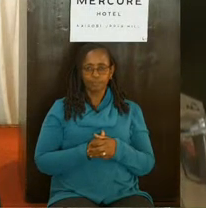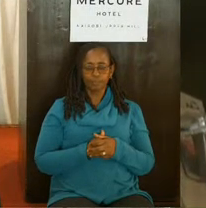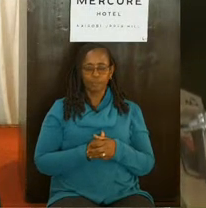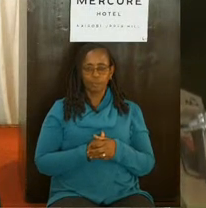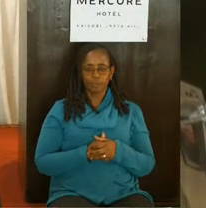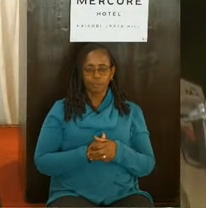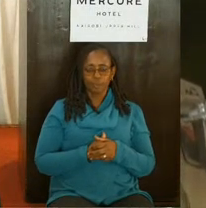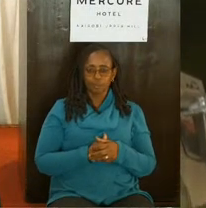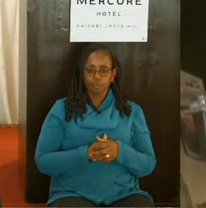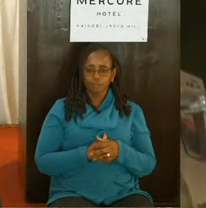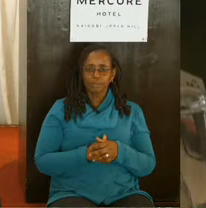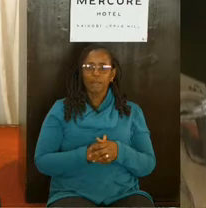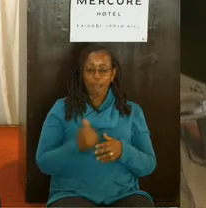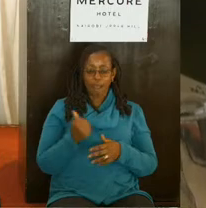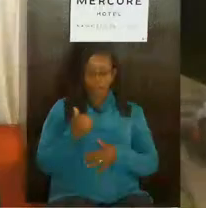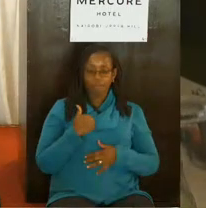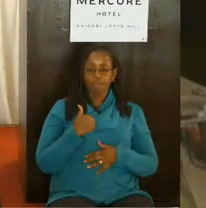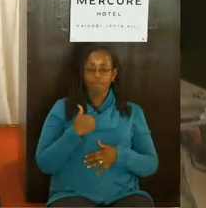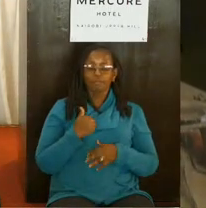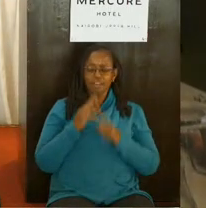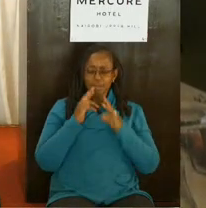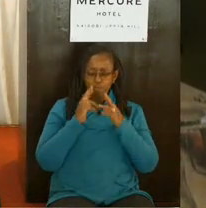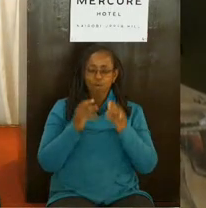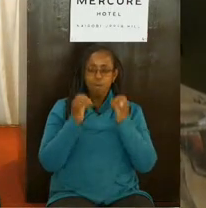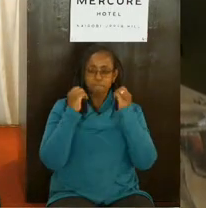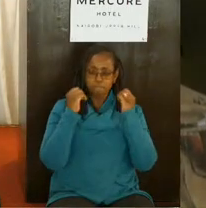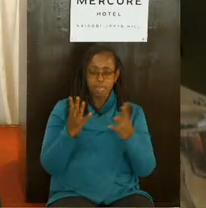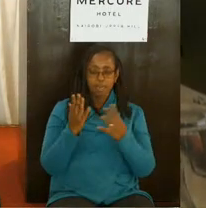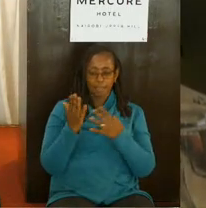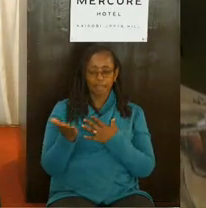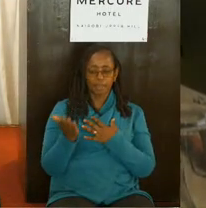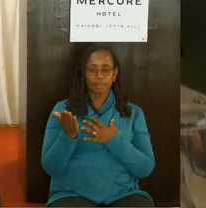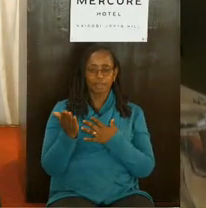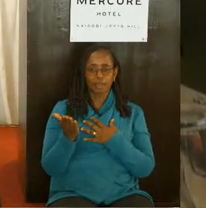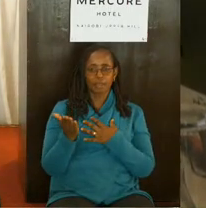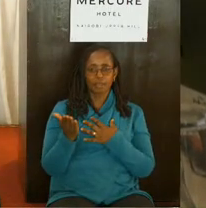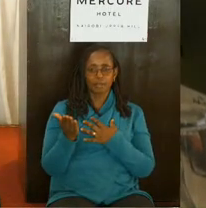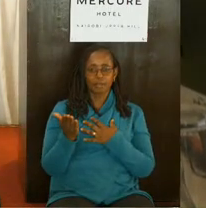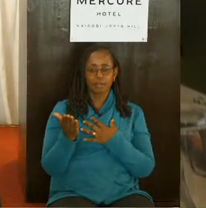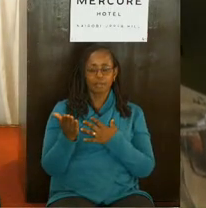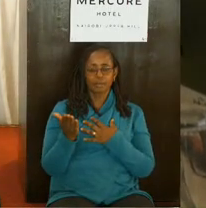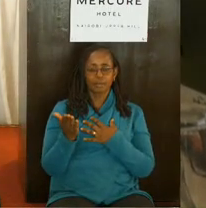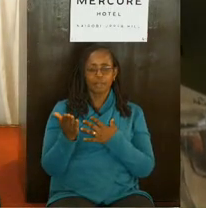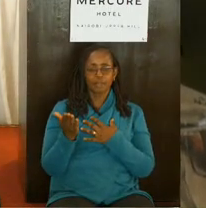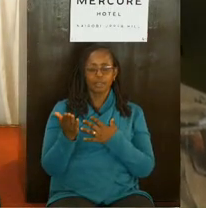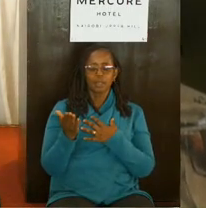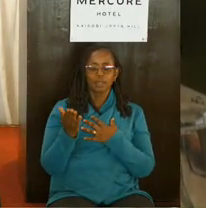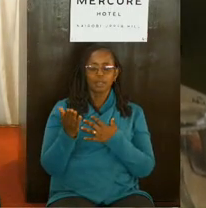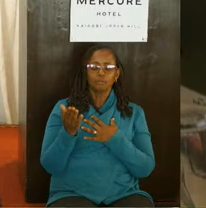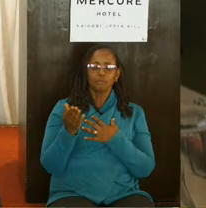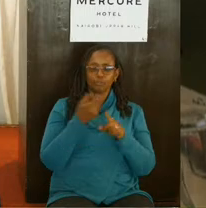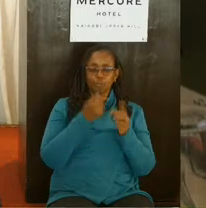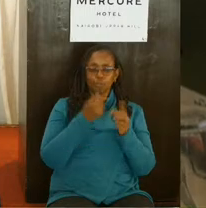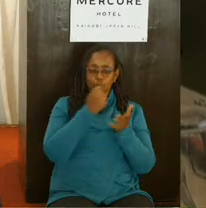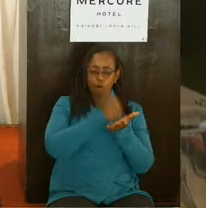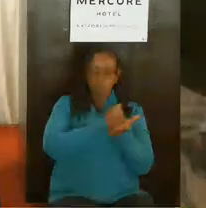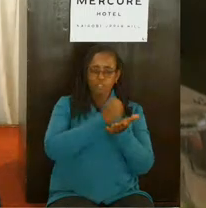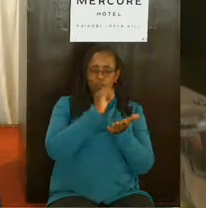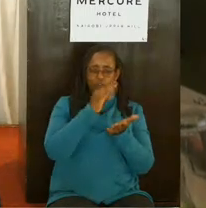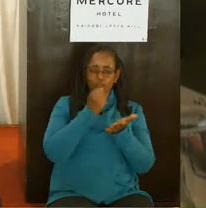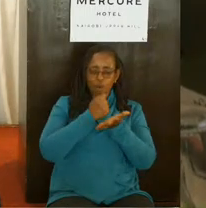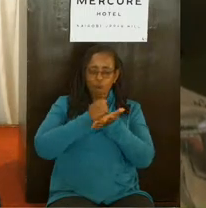many reports that the office of the auditor general has been presenting